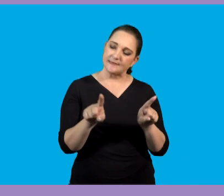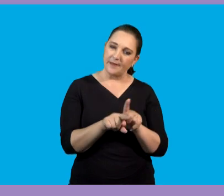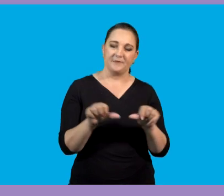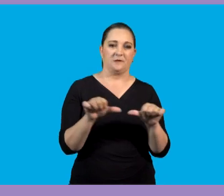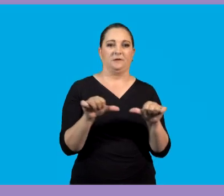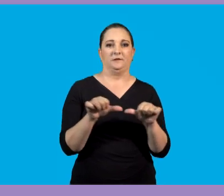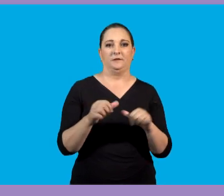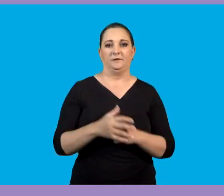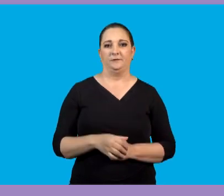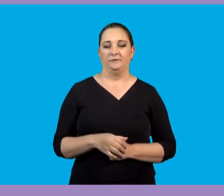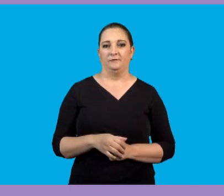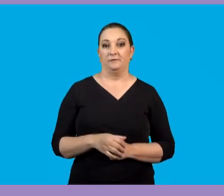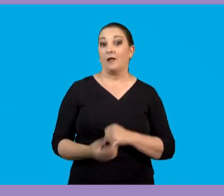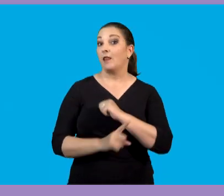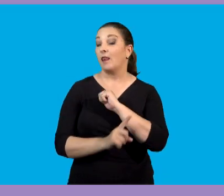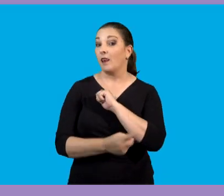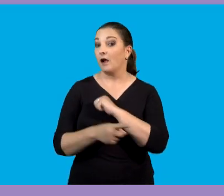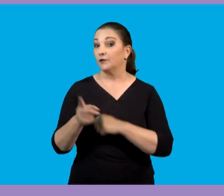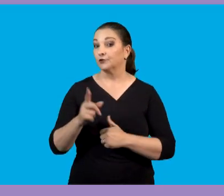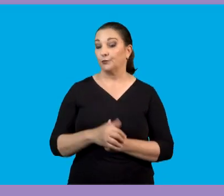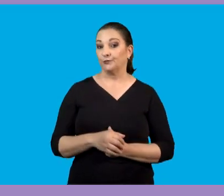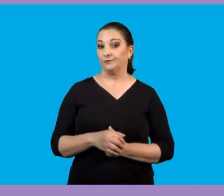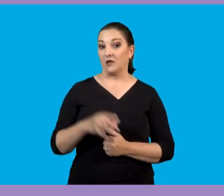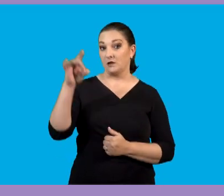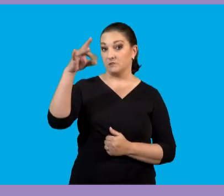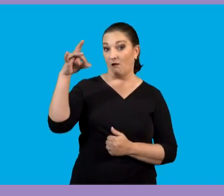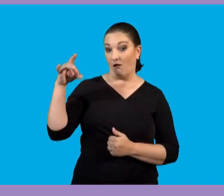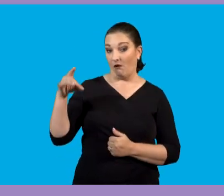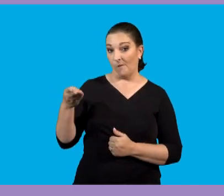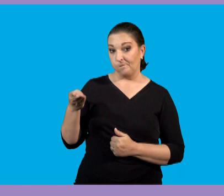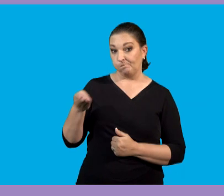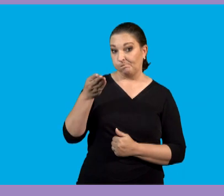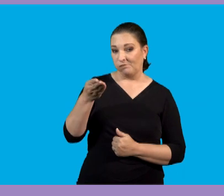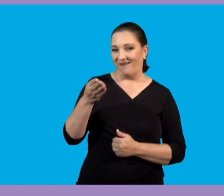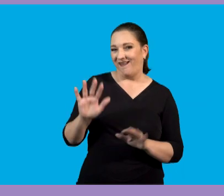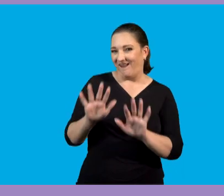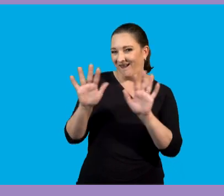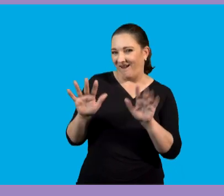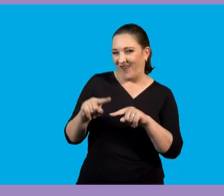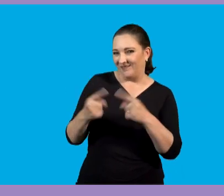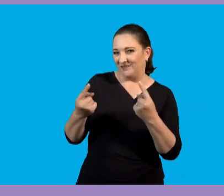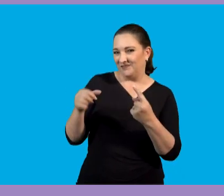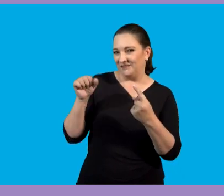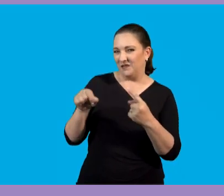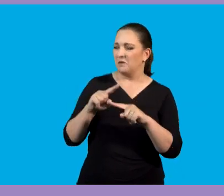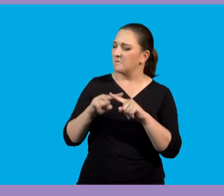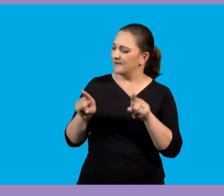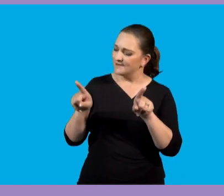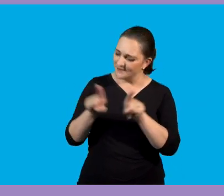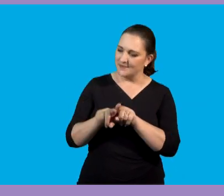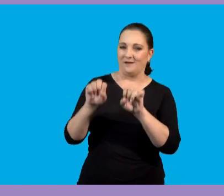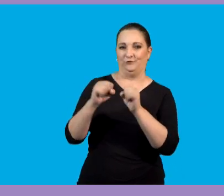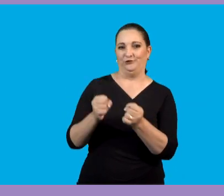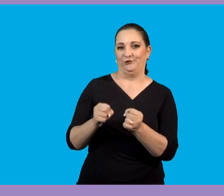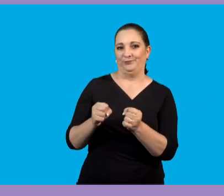same size. And lastly, looking at these two stars, they might be a different color, but they really are the